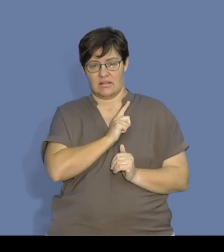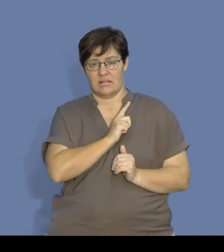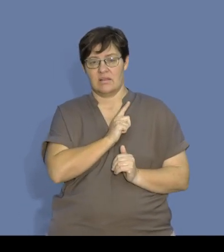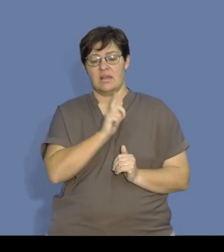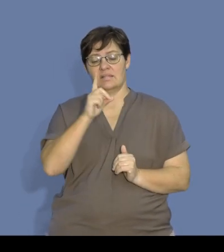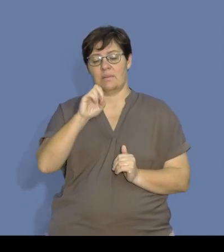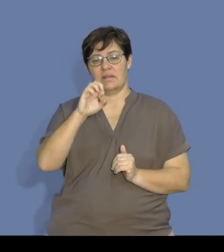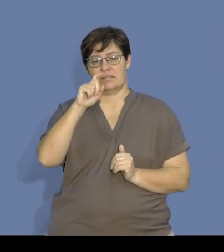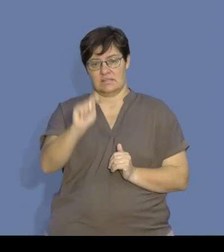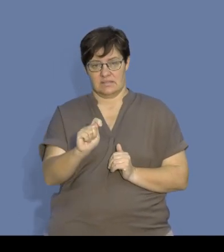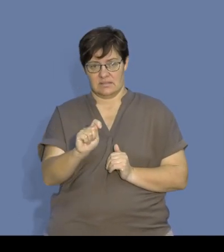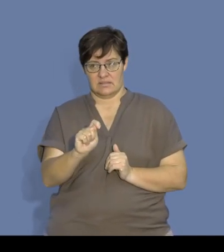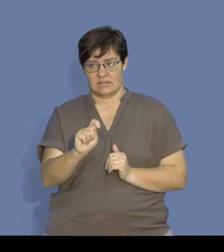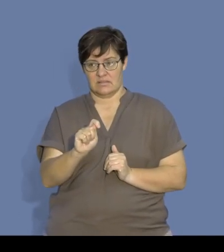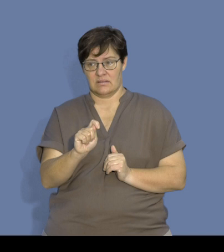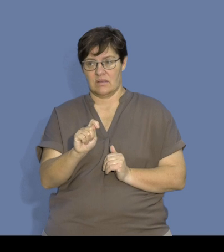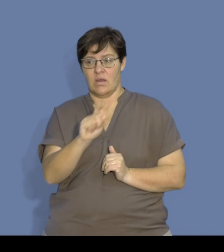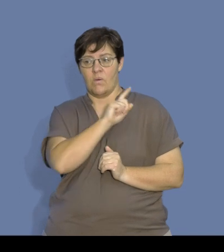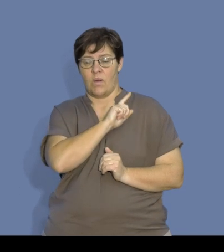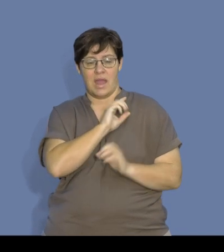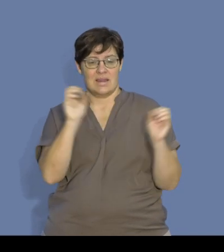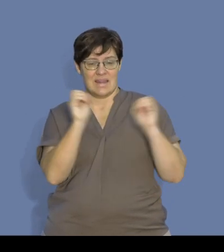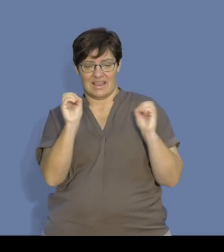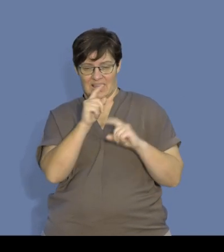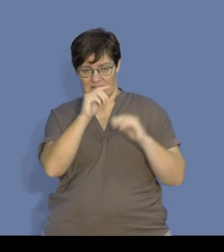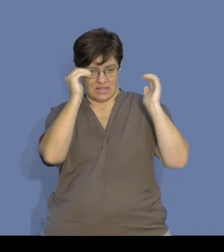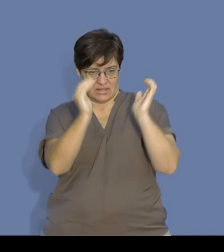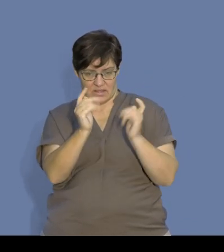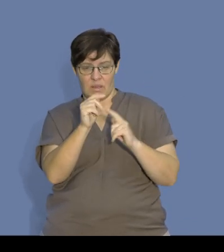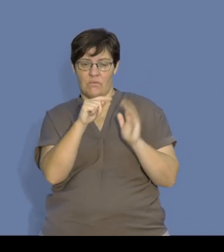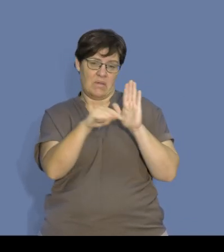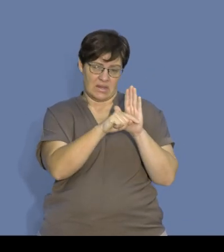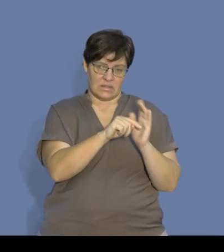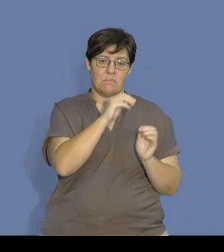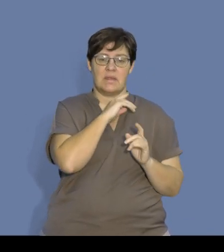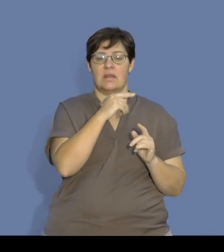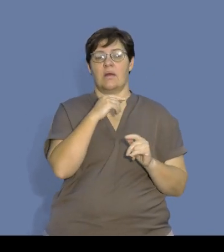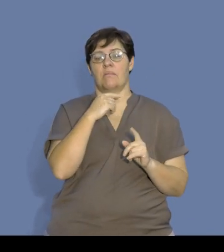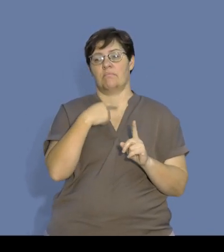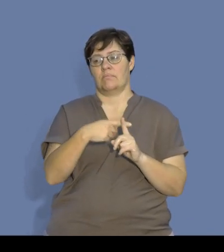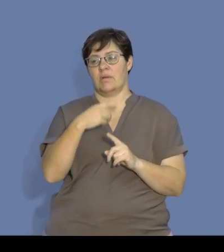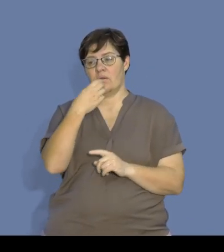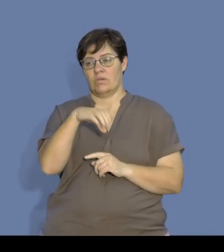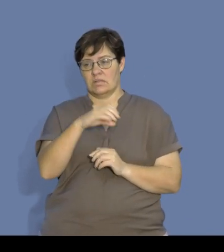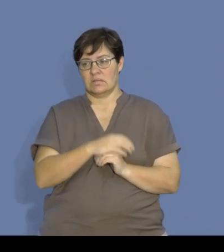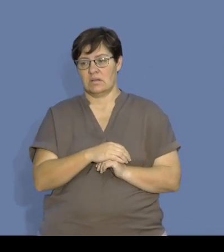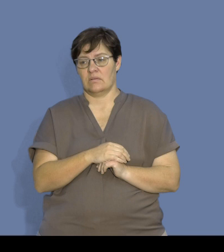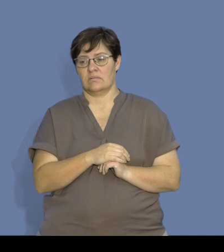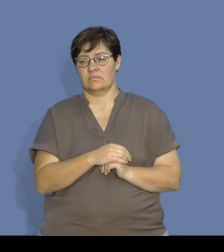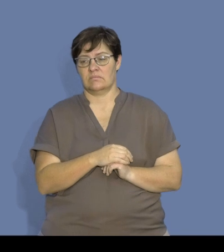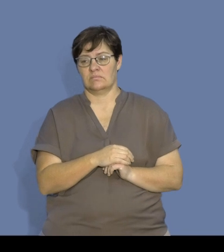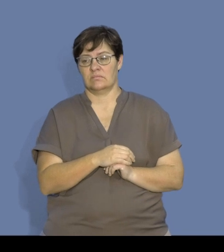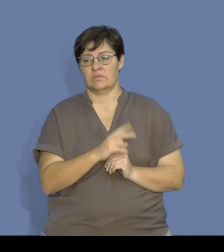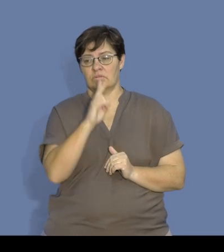in brackets they would tell us it is debit. But because there's nothing next to it, I know that this